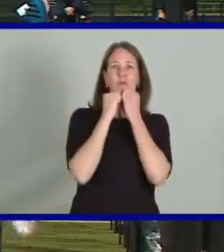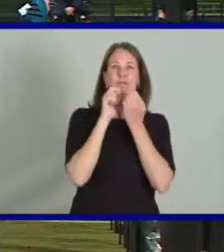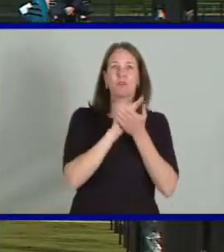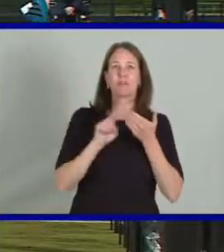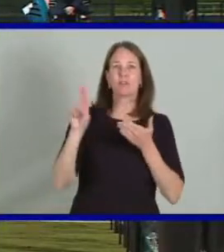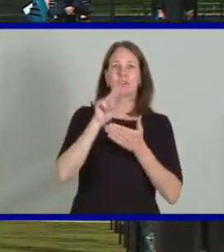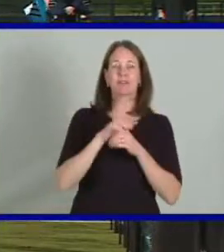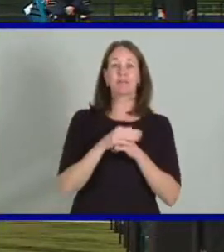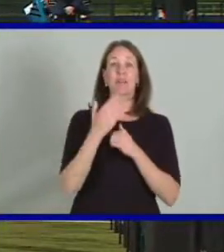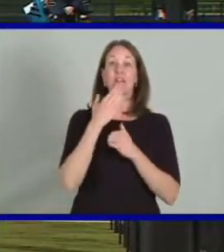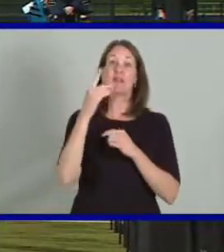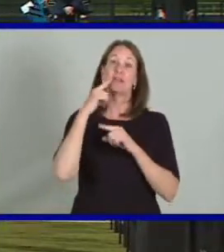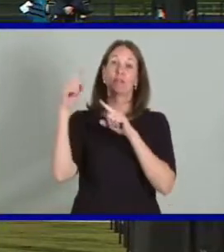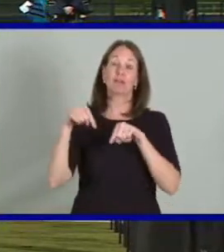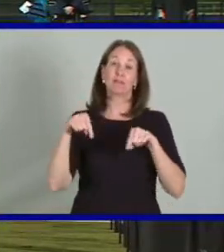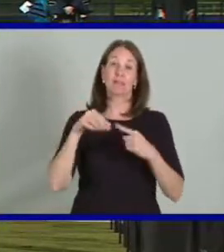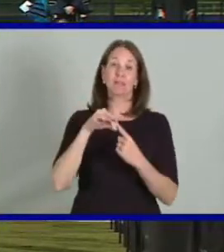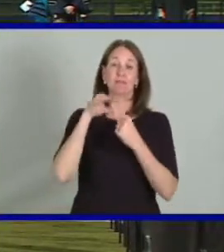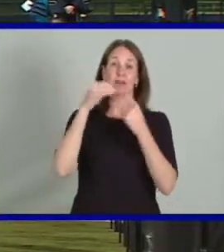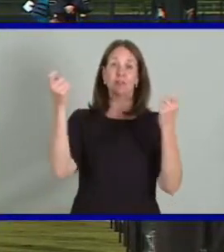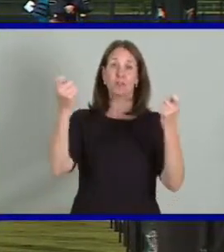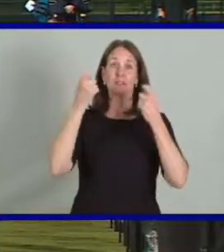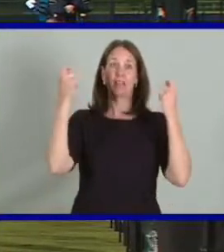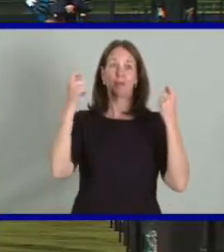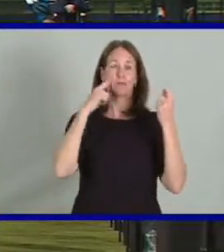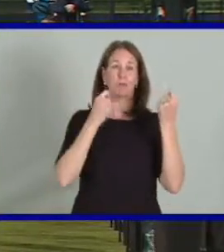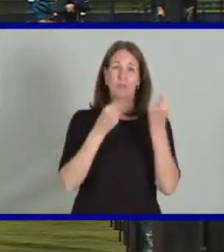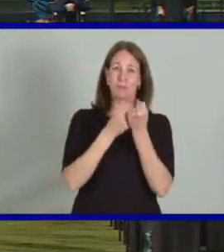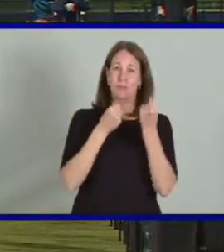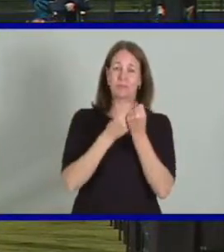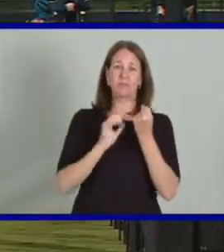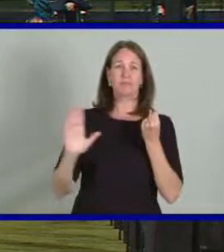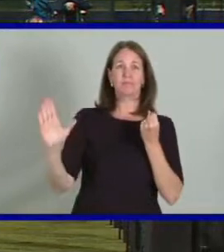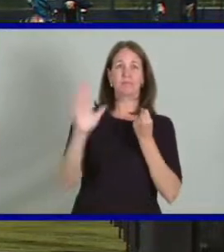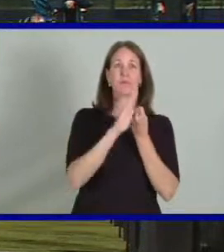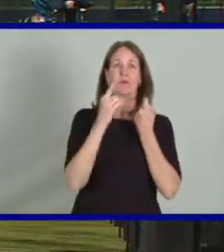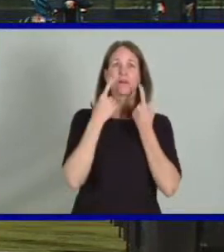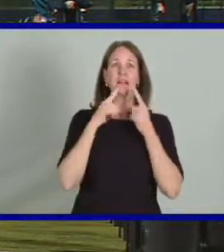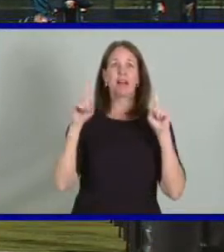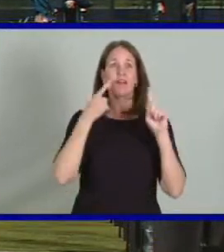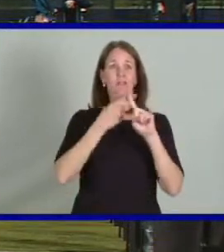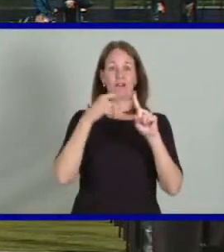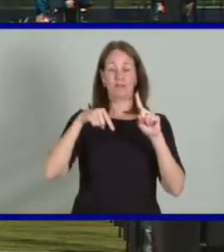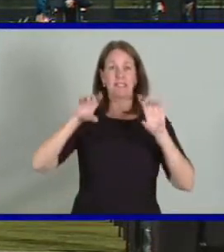attending this special commencement ceremony and celebration of the accomplishments of